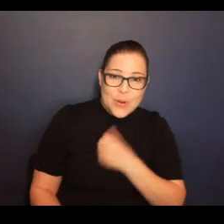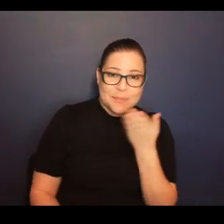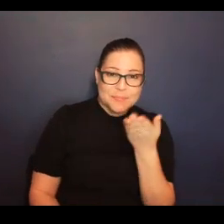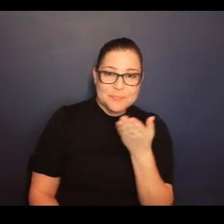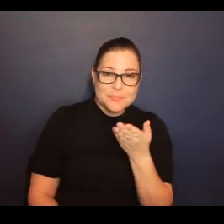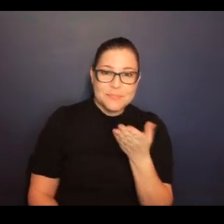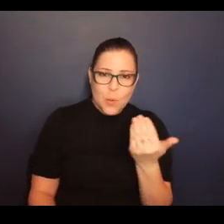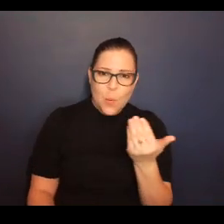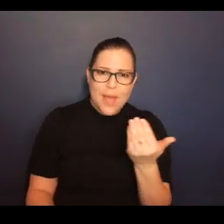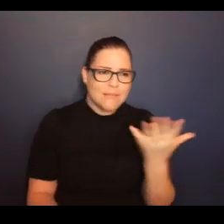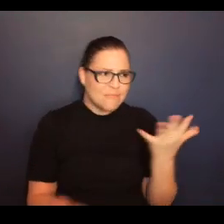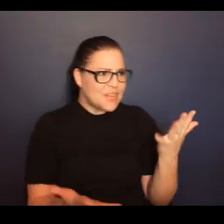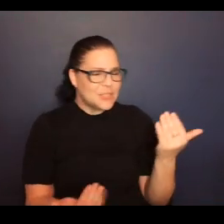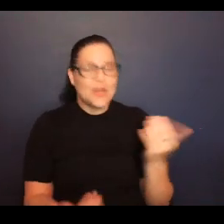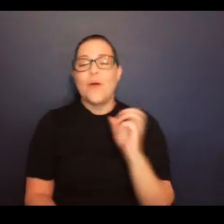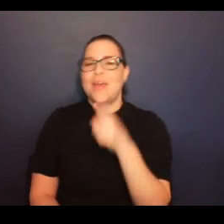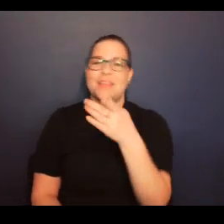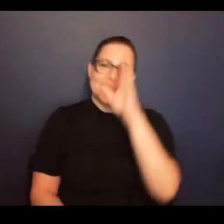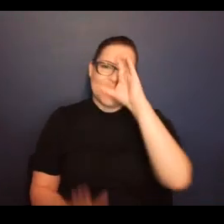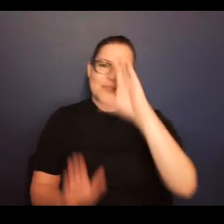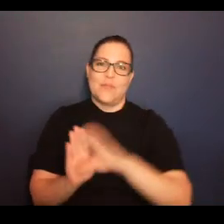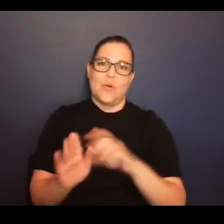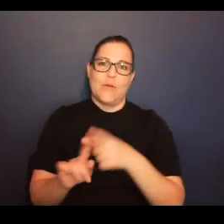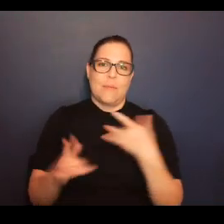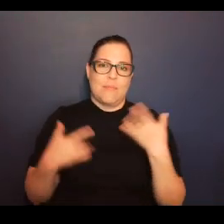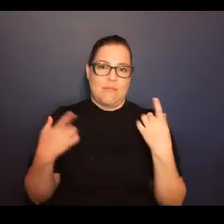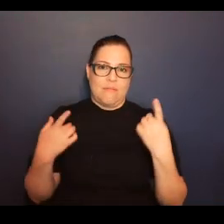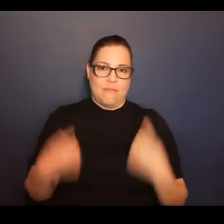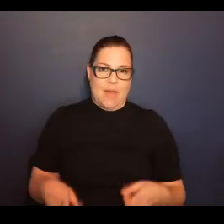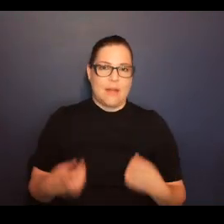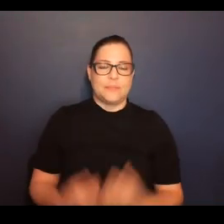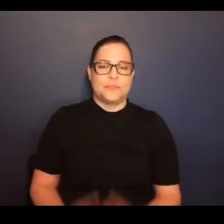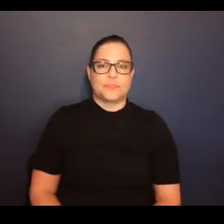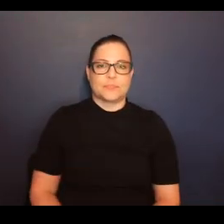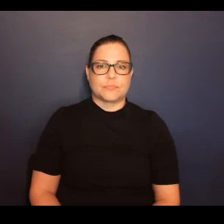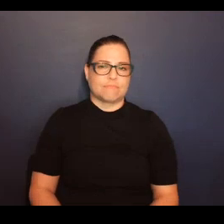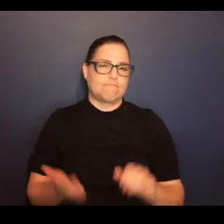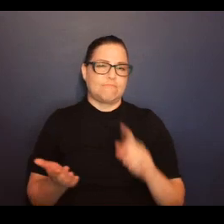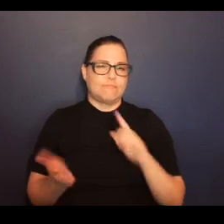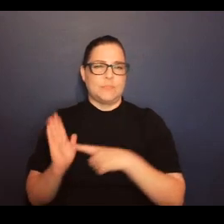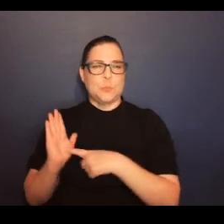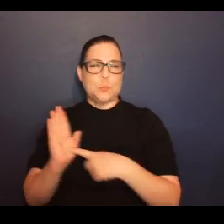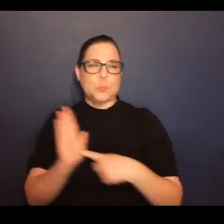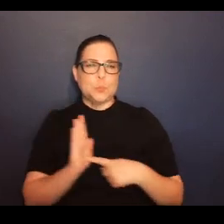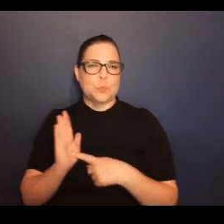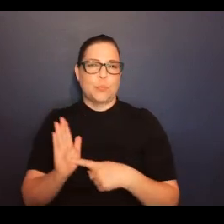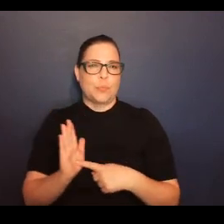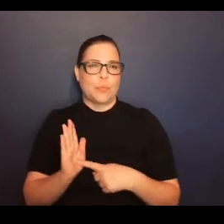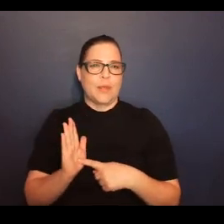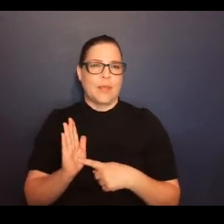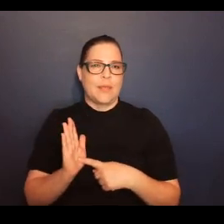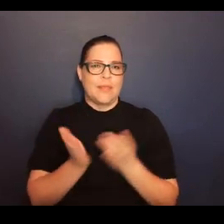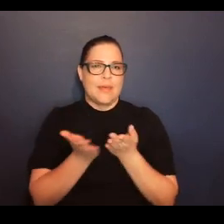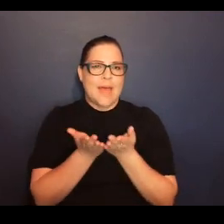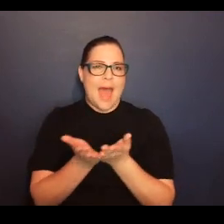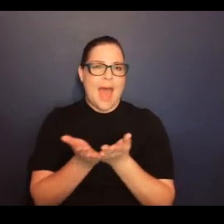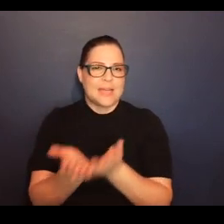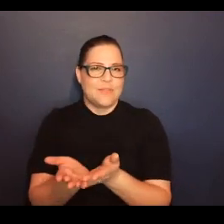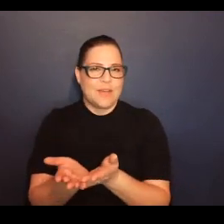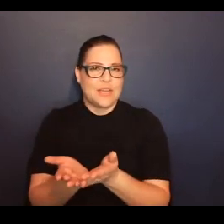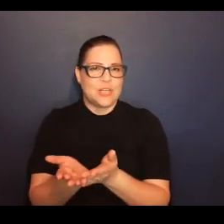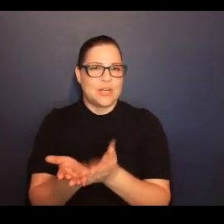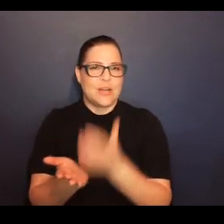go ahead. Just finish up. Yeah. Okay. These are some photos from the event. Just highlighting the activations that we had on site with